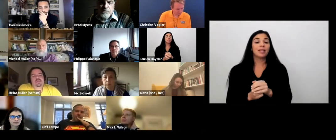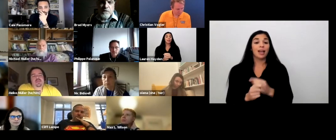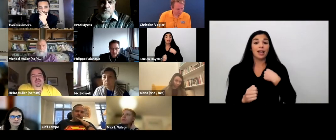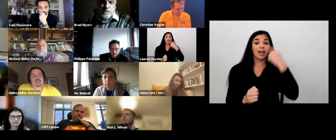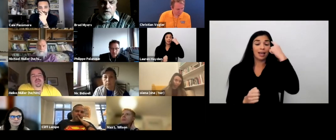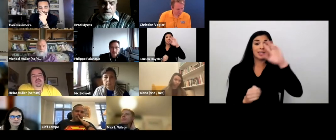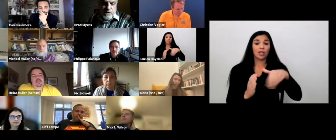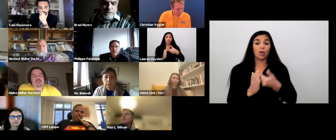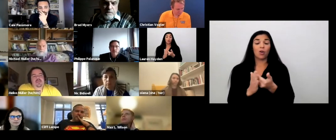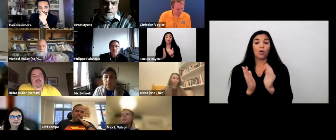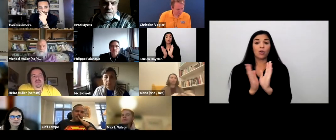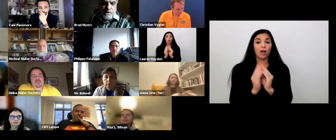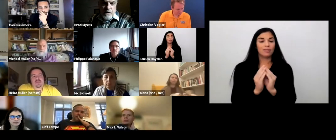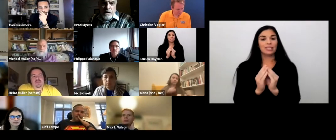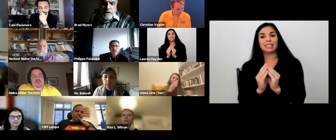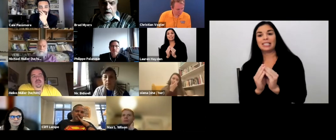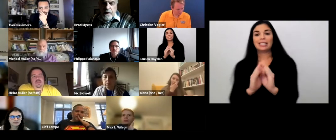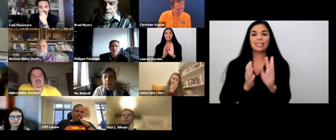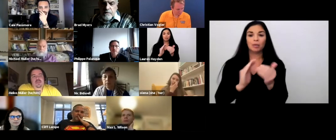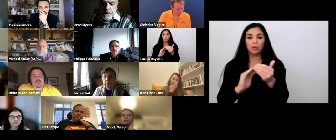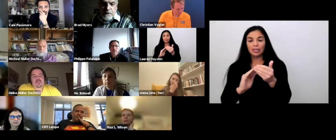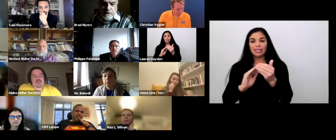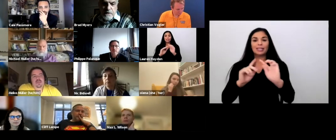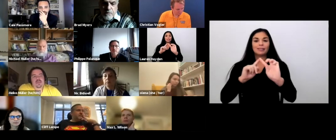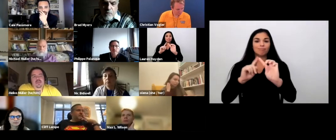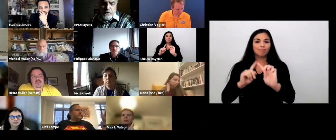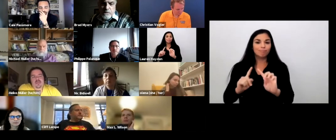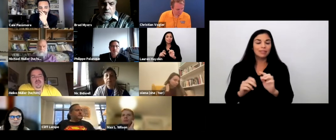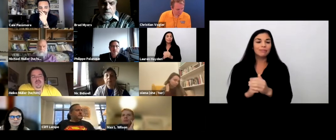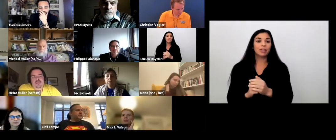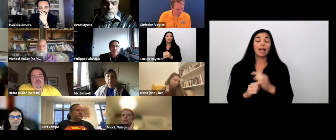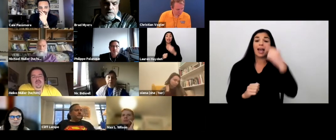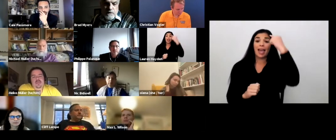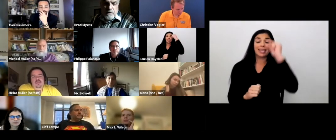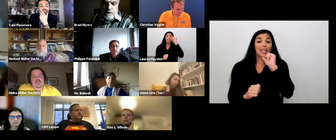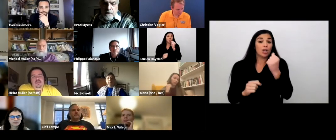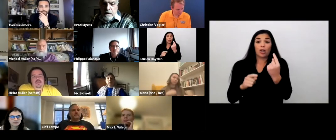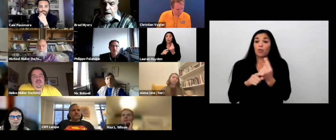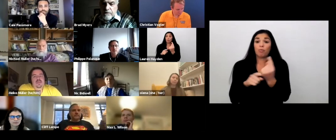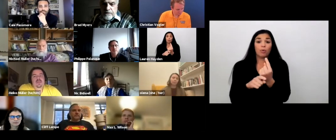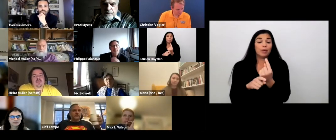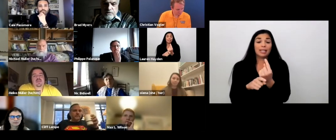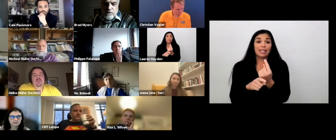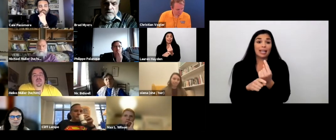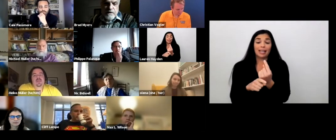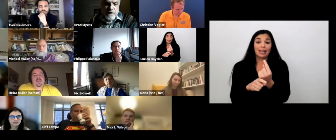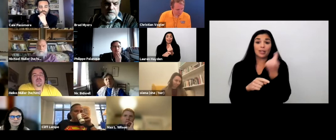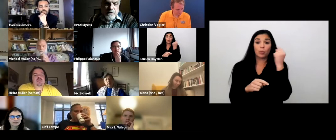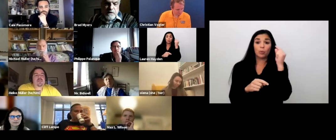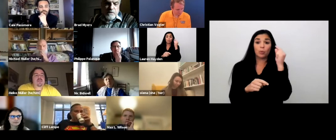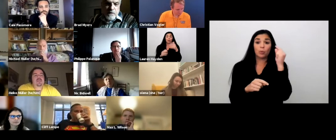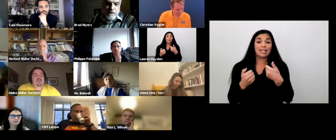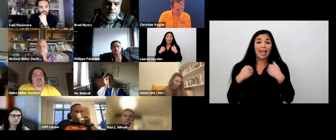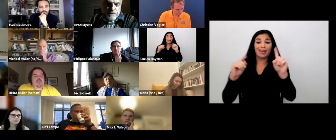conferences are different communities, and it would be really inappropriate to have a survey of